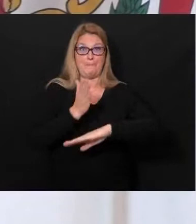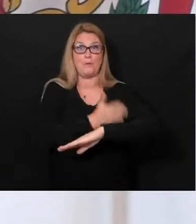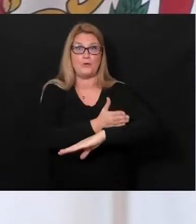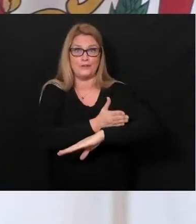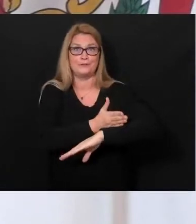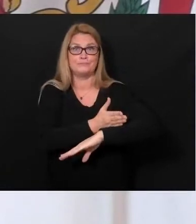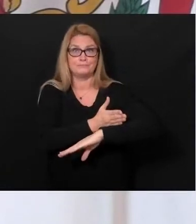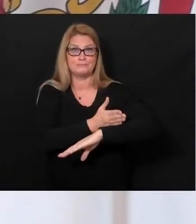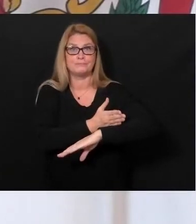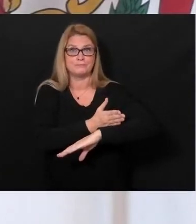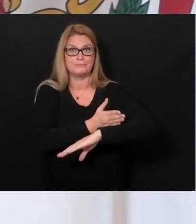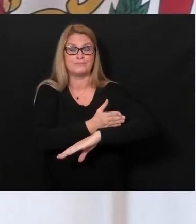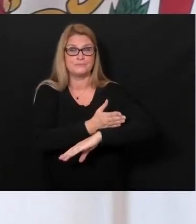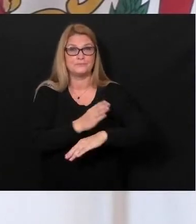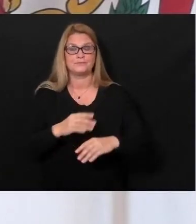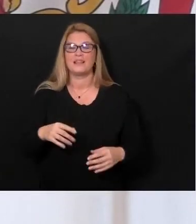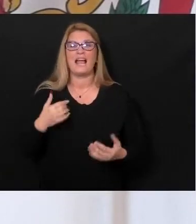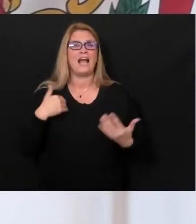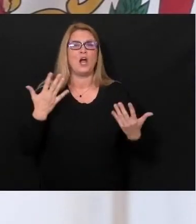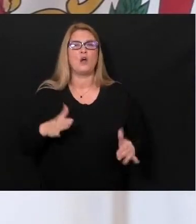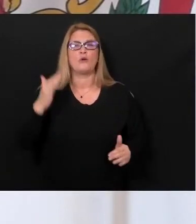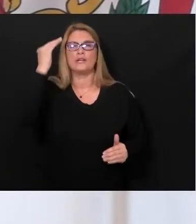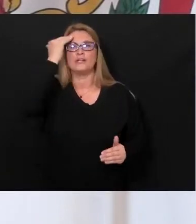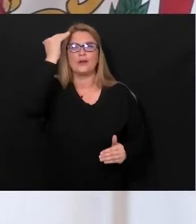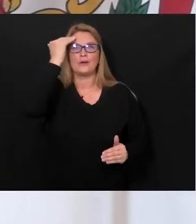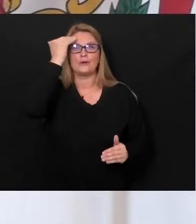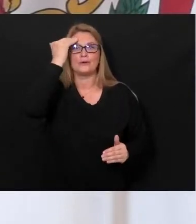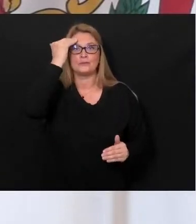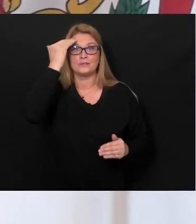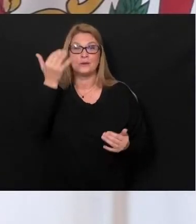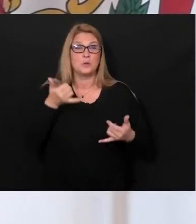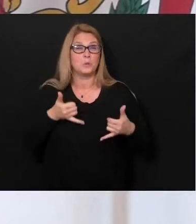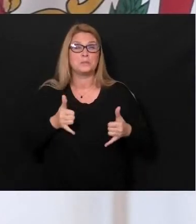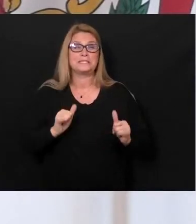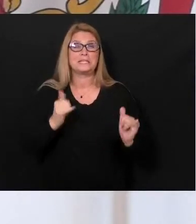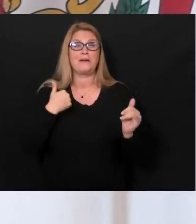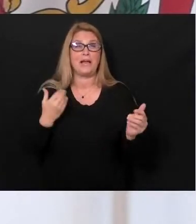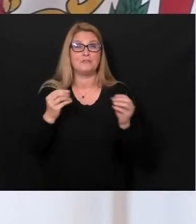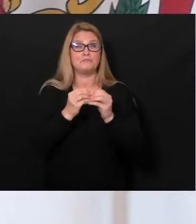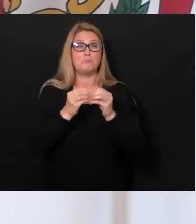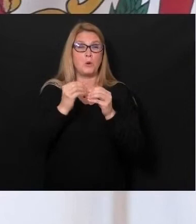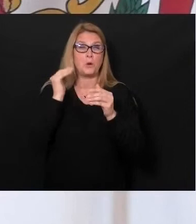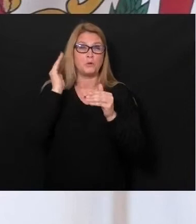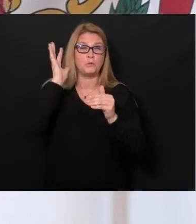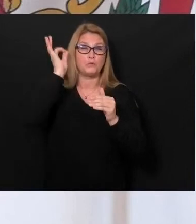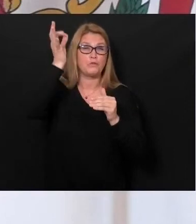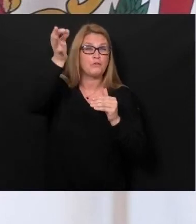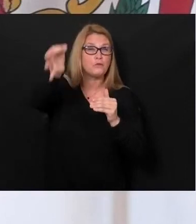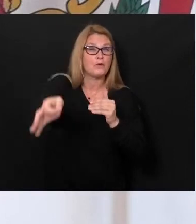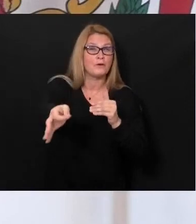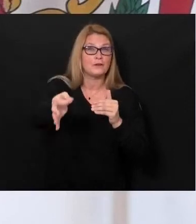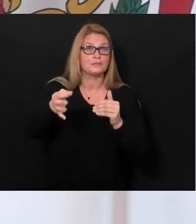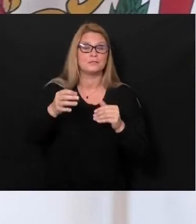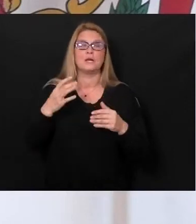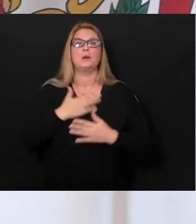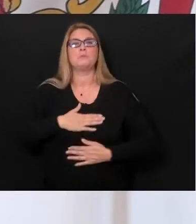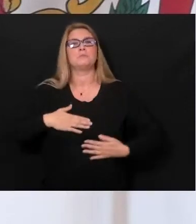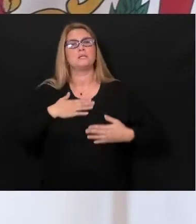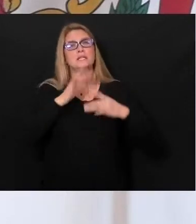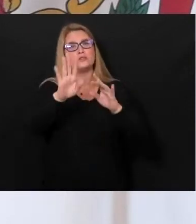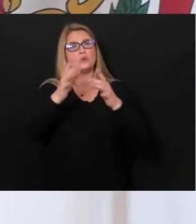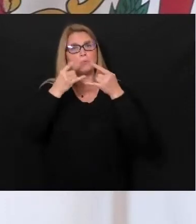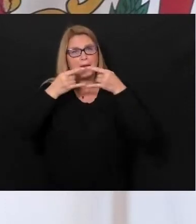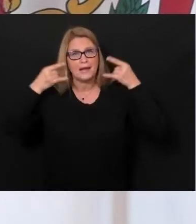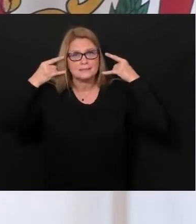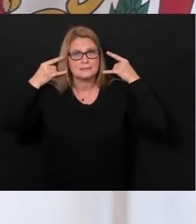better. I can tell you we've still got a ways to go, West Virginia, to wear your mask, stay